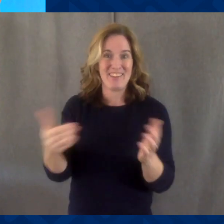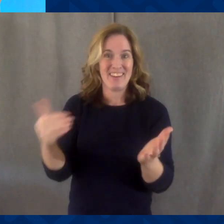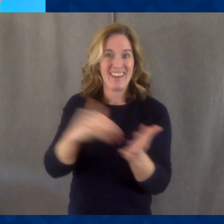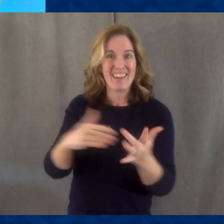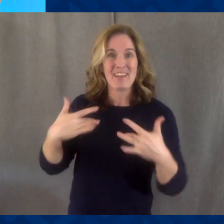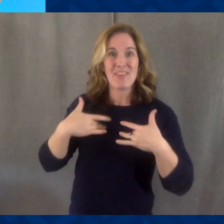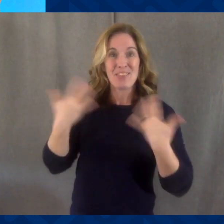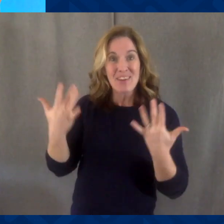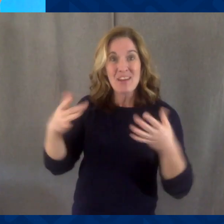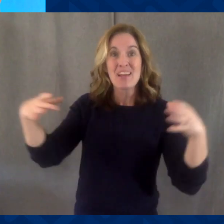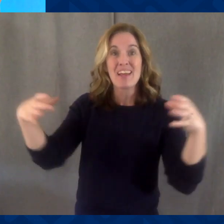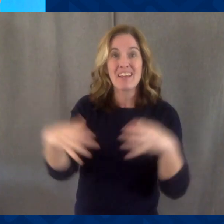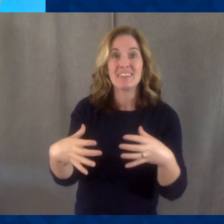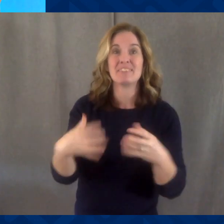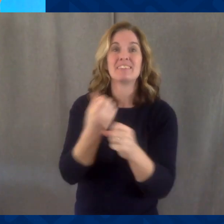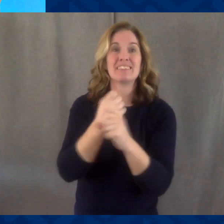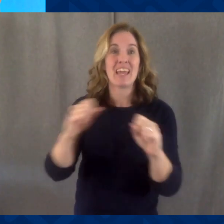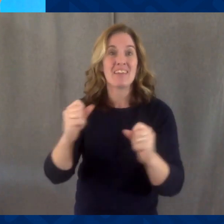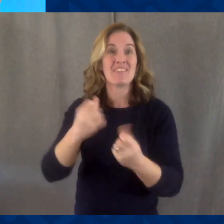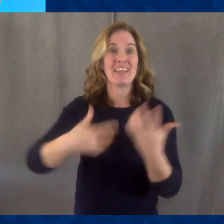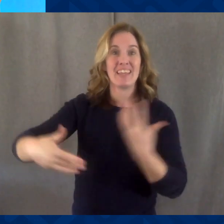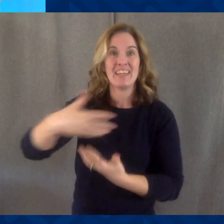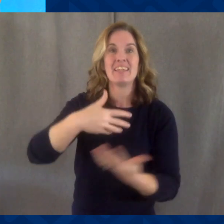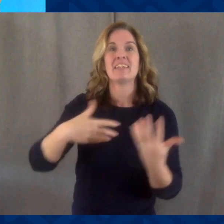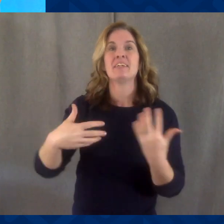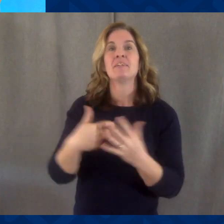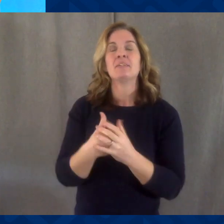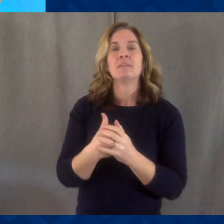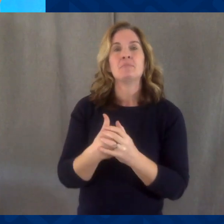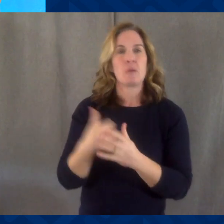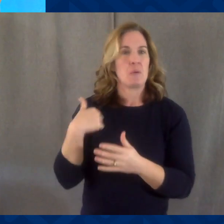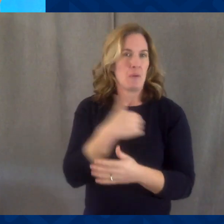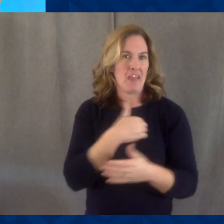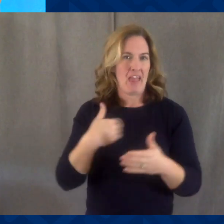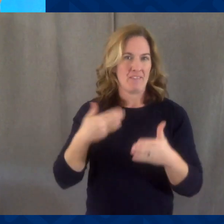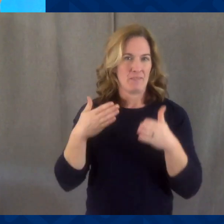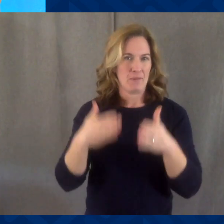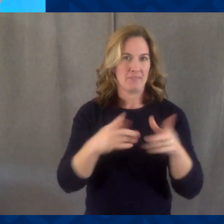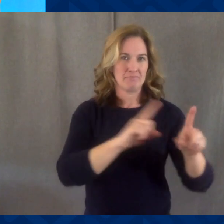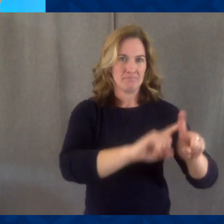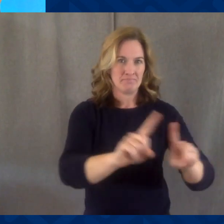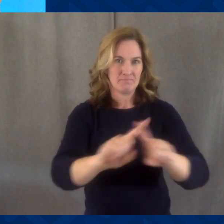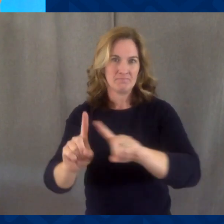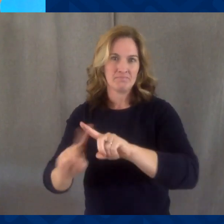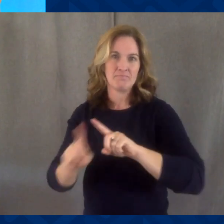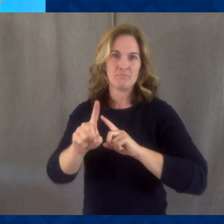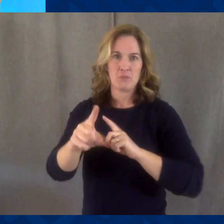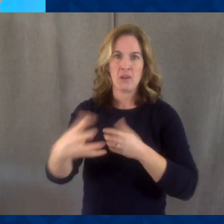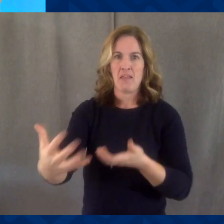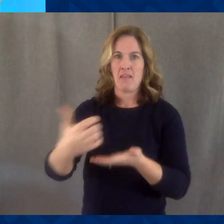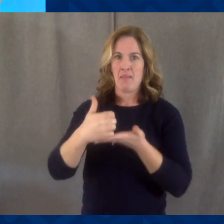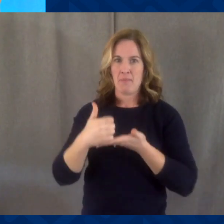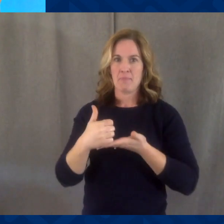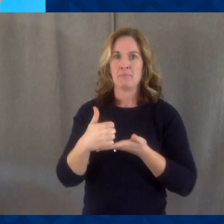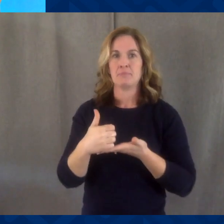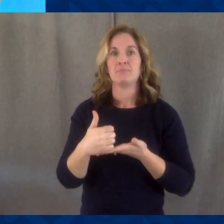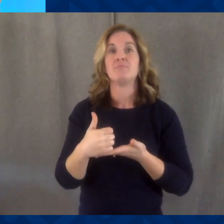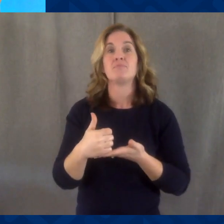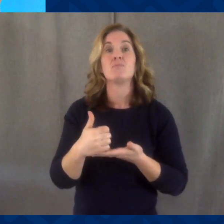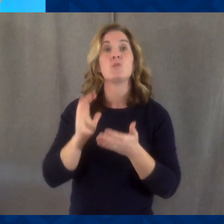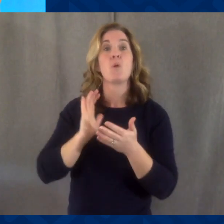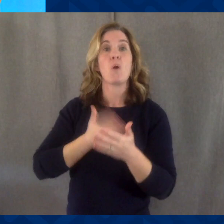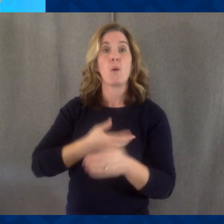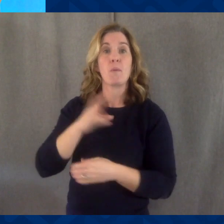come together safely. We have all sorts of ways that you can partner with us to make this happen. I would love for you to check out our